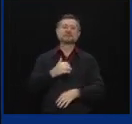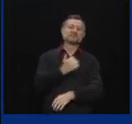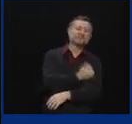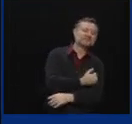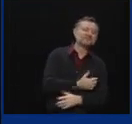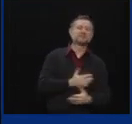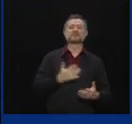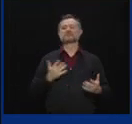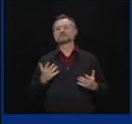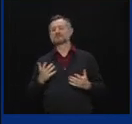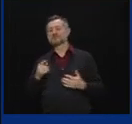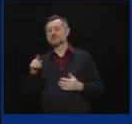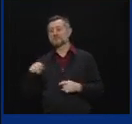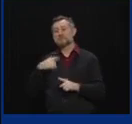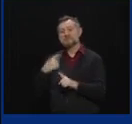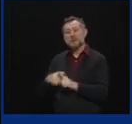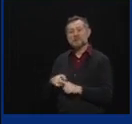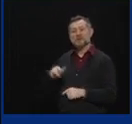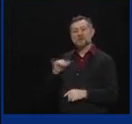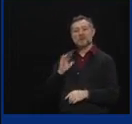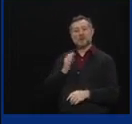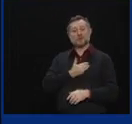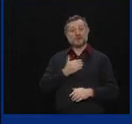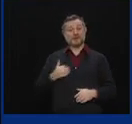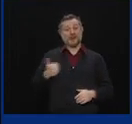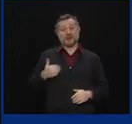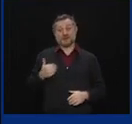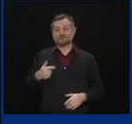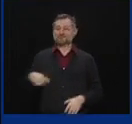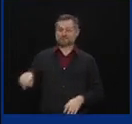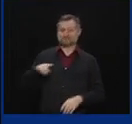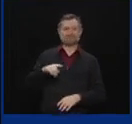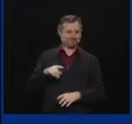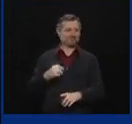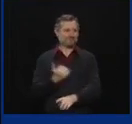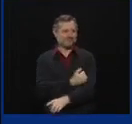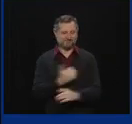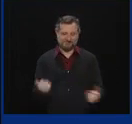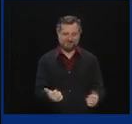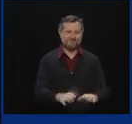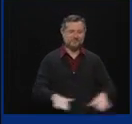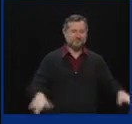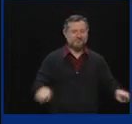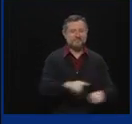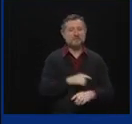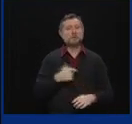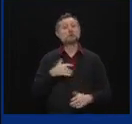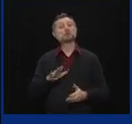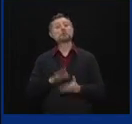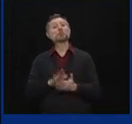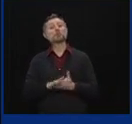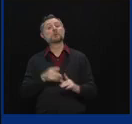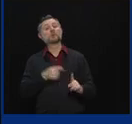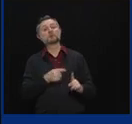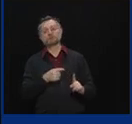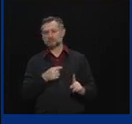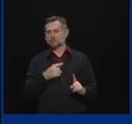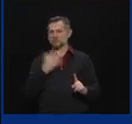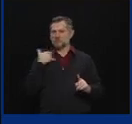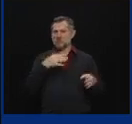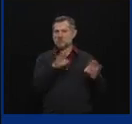but it's very important that we get our young people vaccinated as well. When the schools were out, parents were going